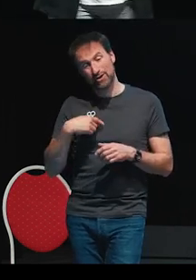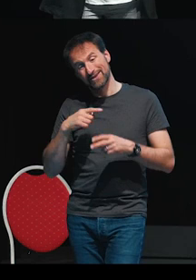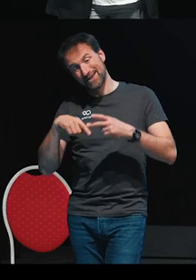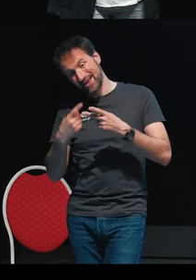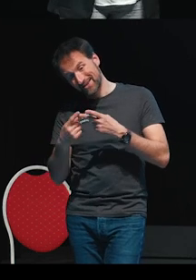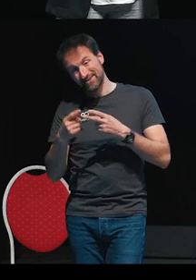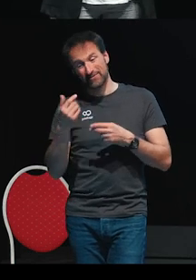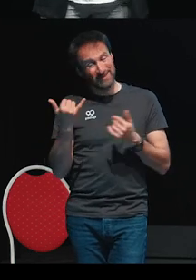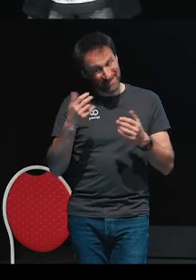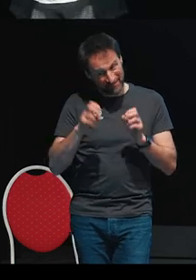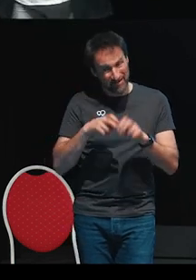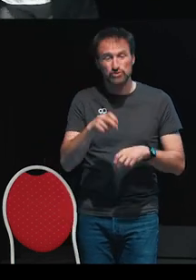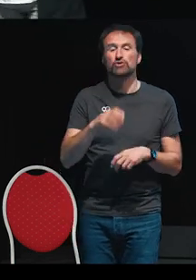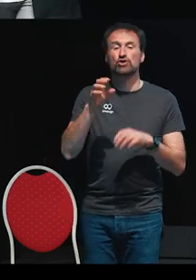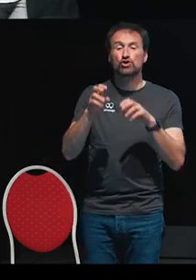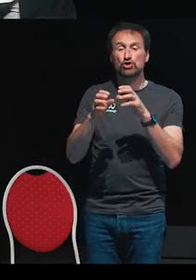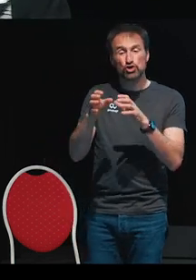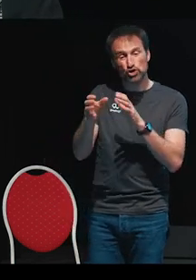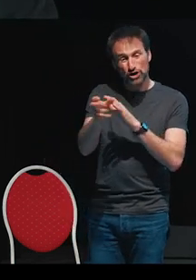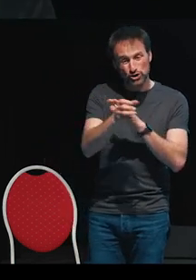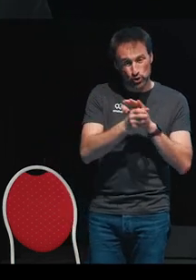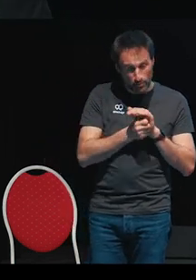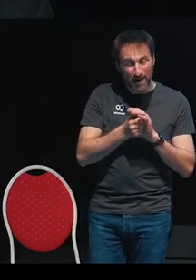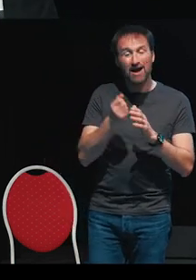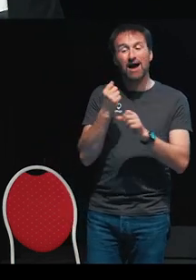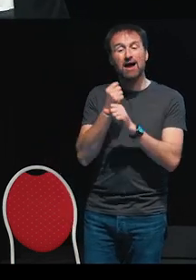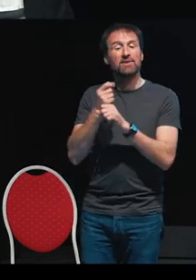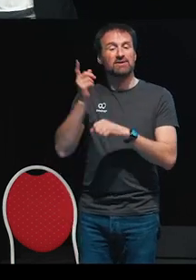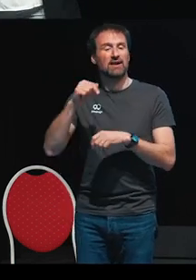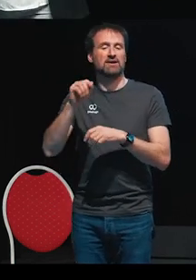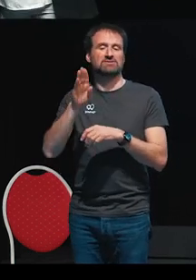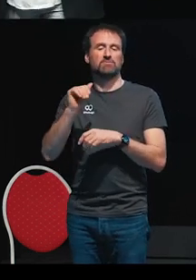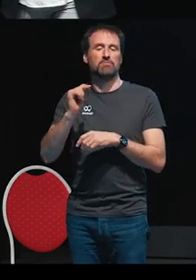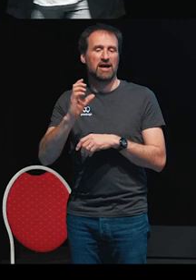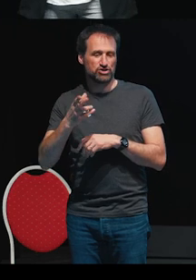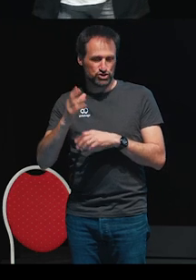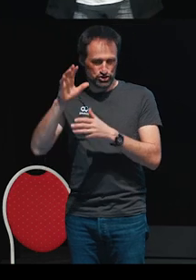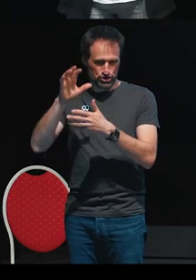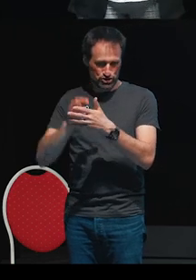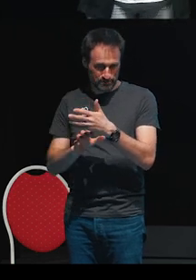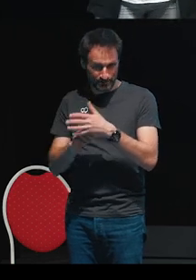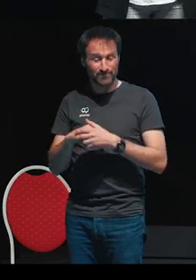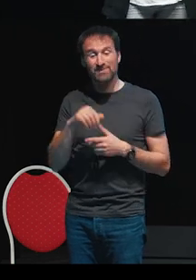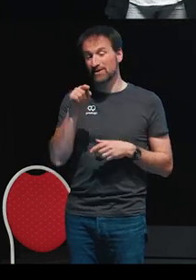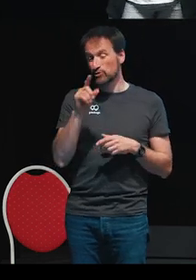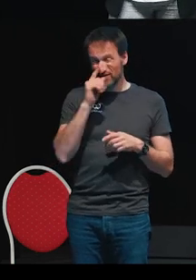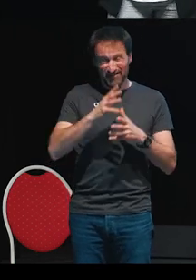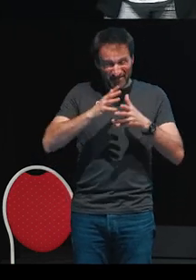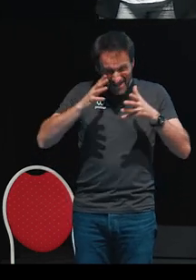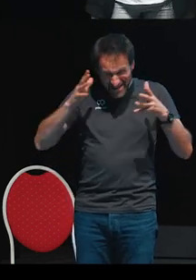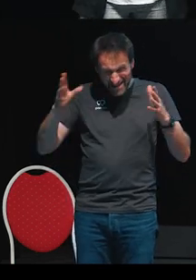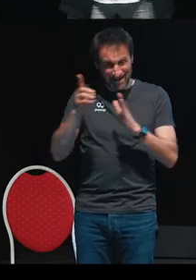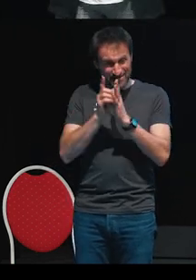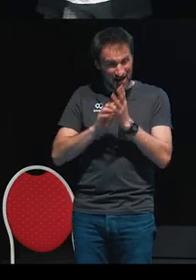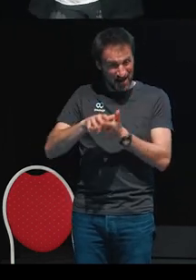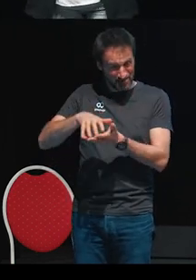the consumers working in batch. That means that since I have a huge amount of data,